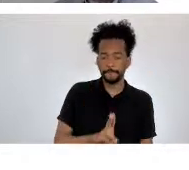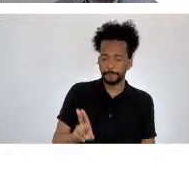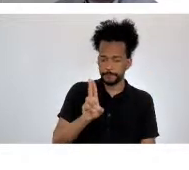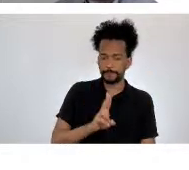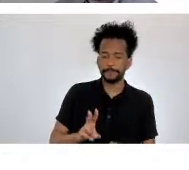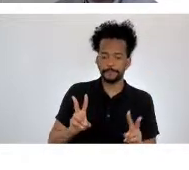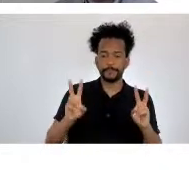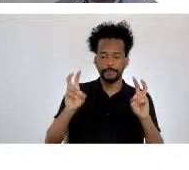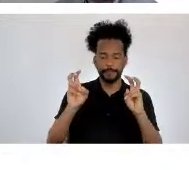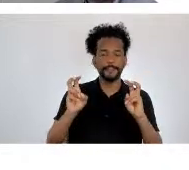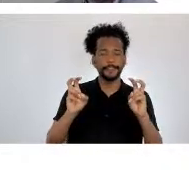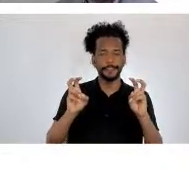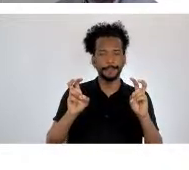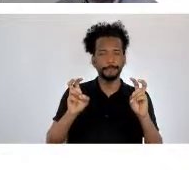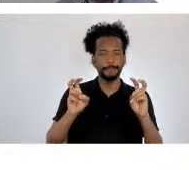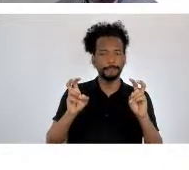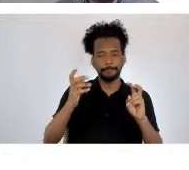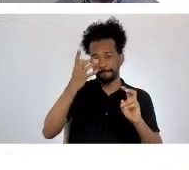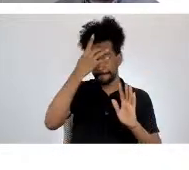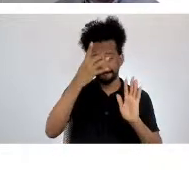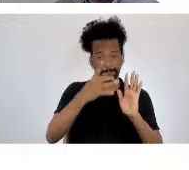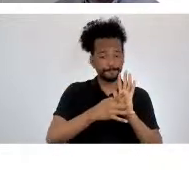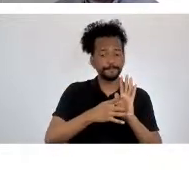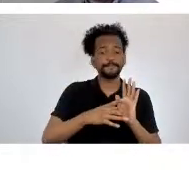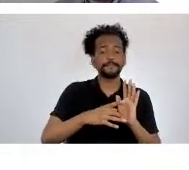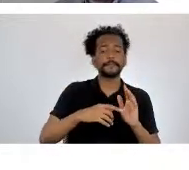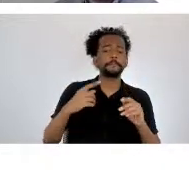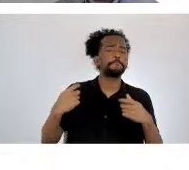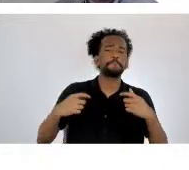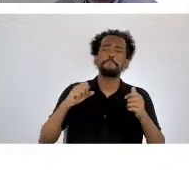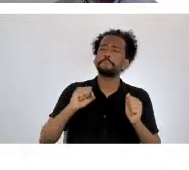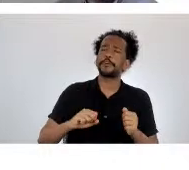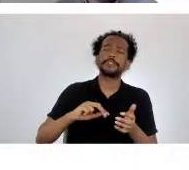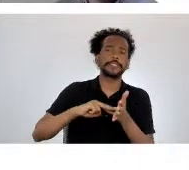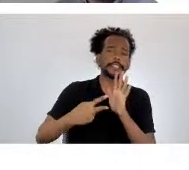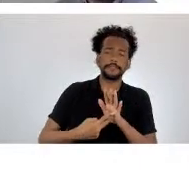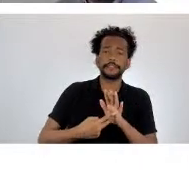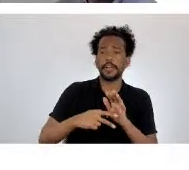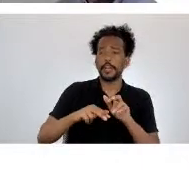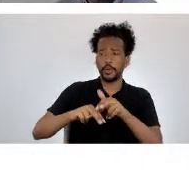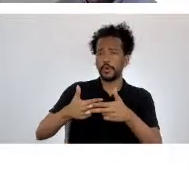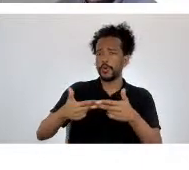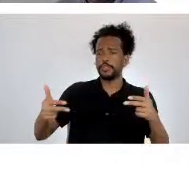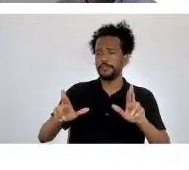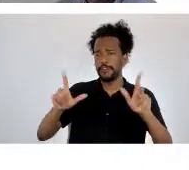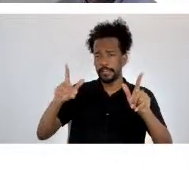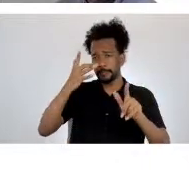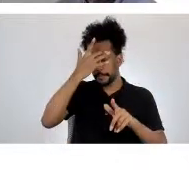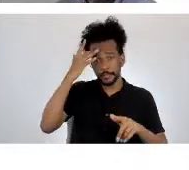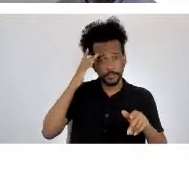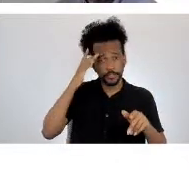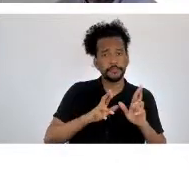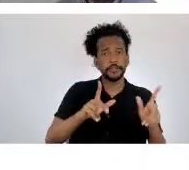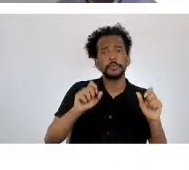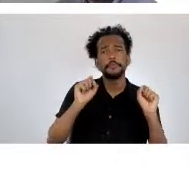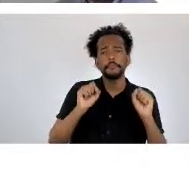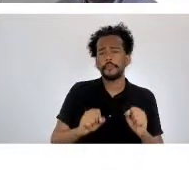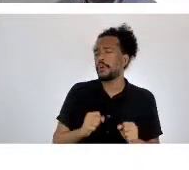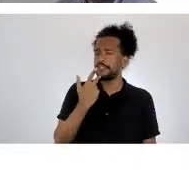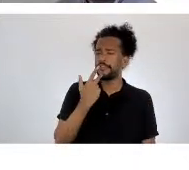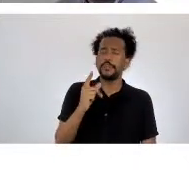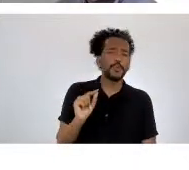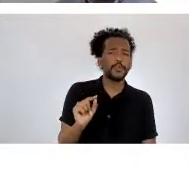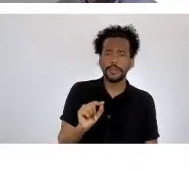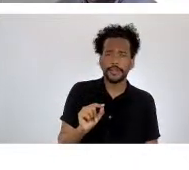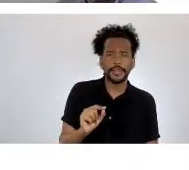can mean different things to different people. So AI can be defined as computer systems that simulate human intelligence